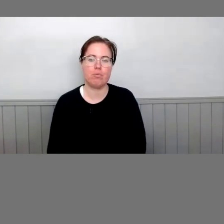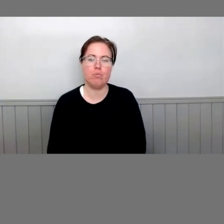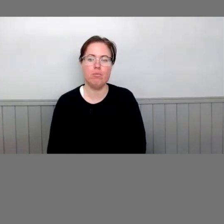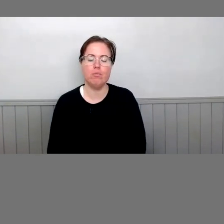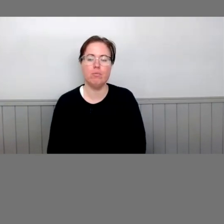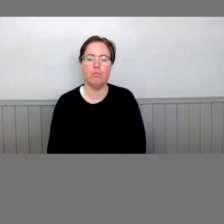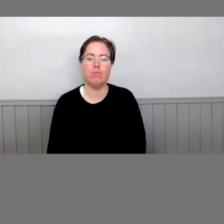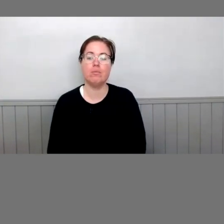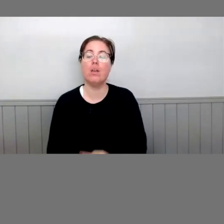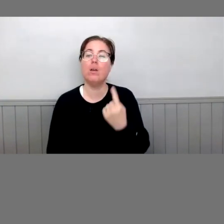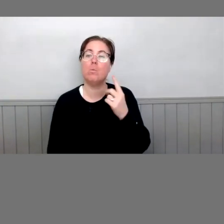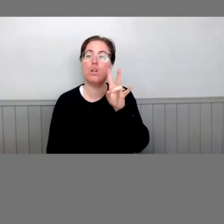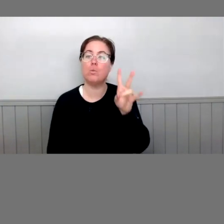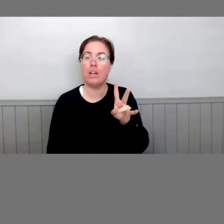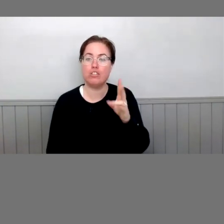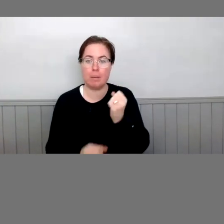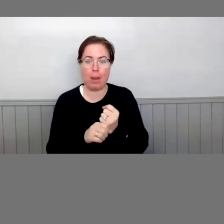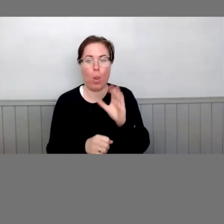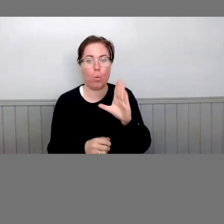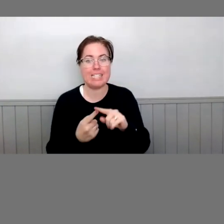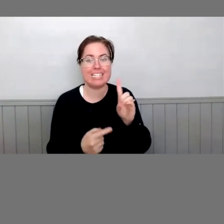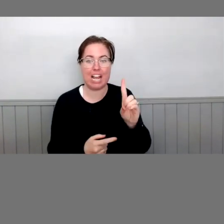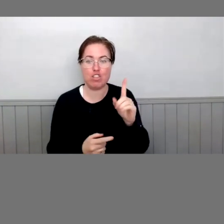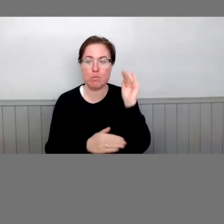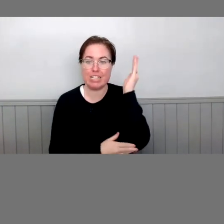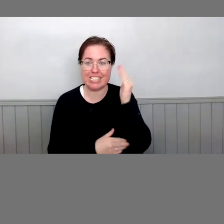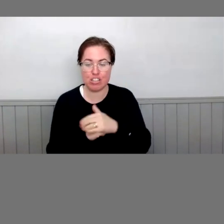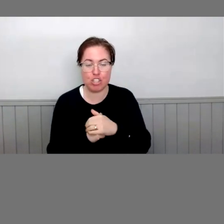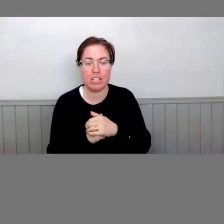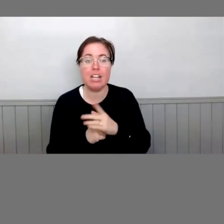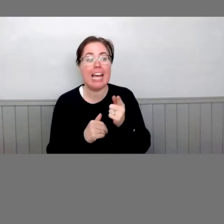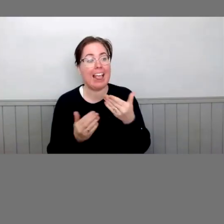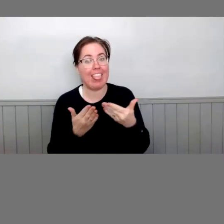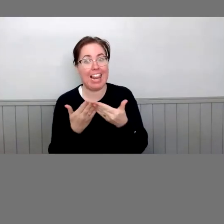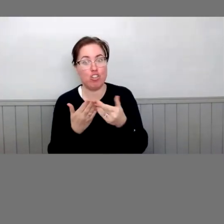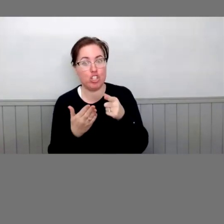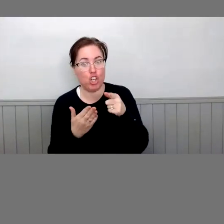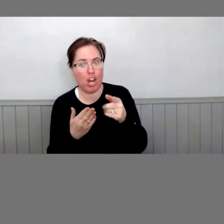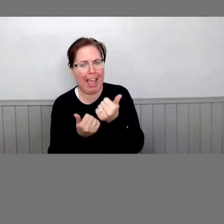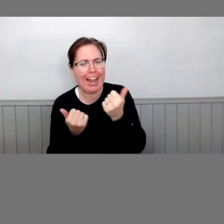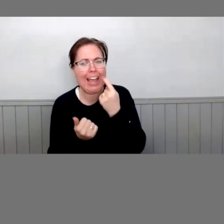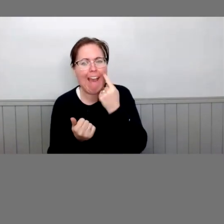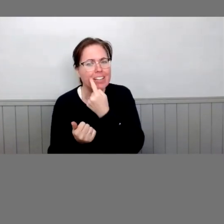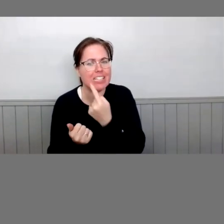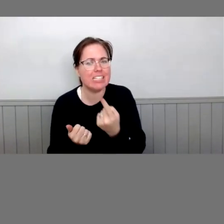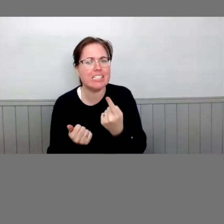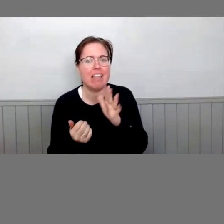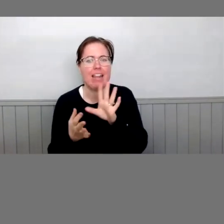in relation to Louise and Darren's presentation about whether there's any evidence from the literature that you reviewed that